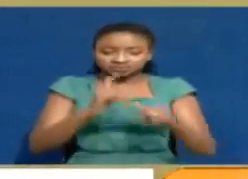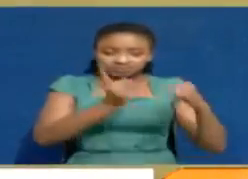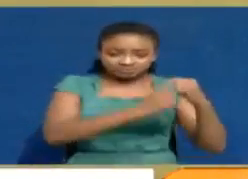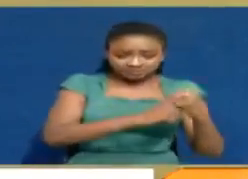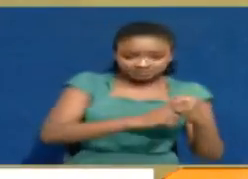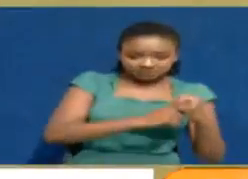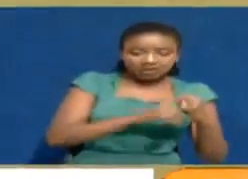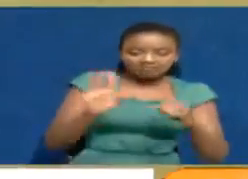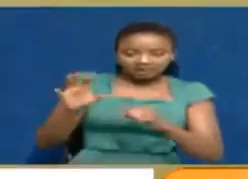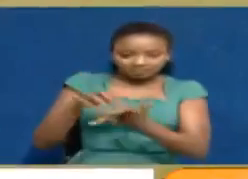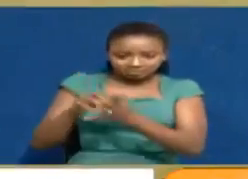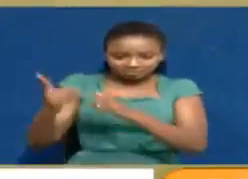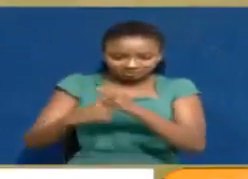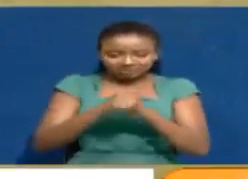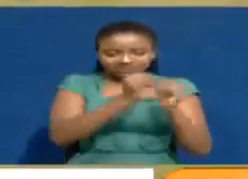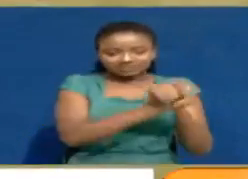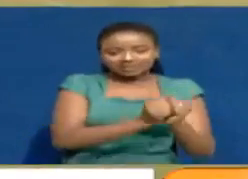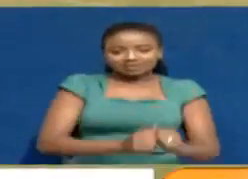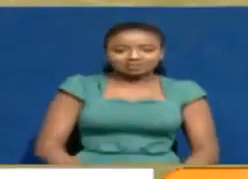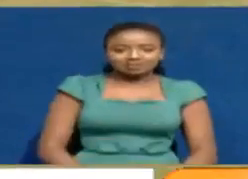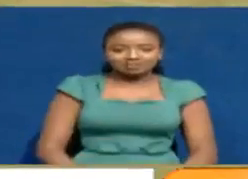positions on the log respectively.